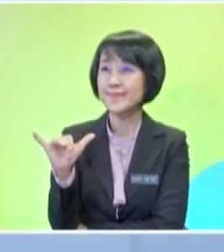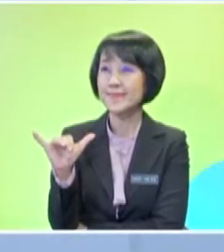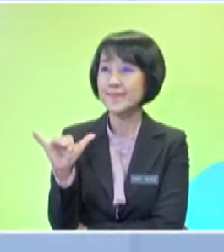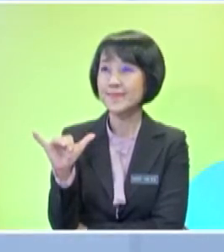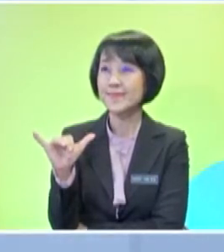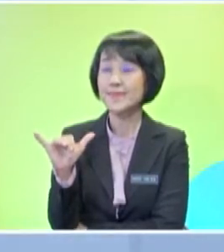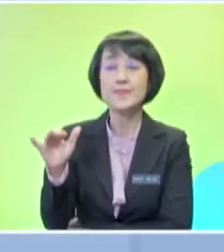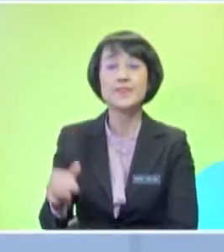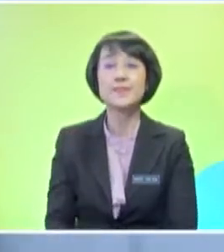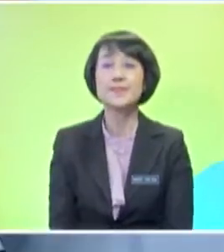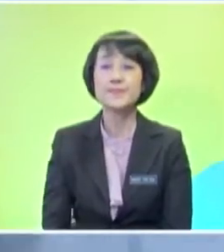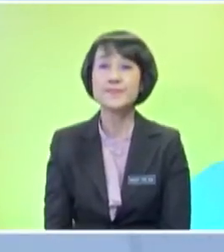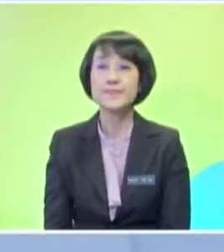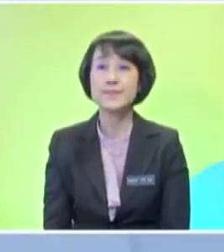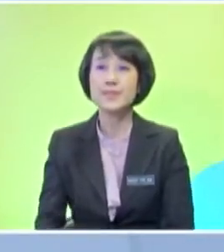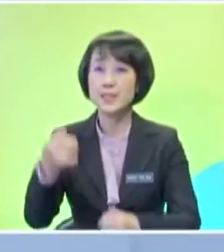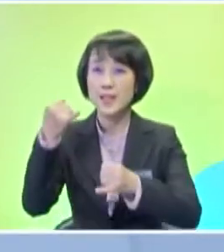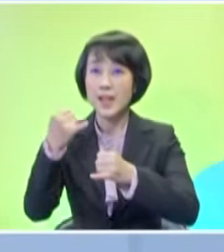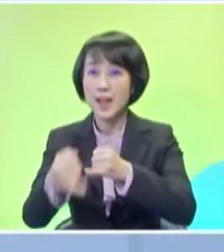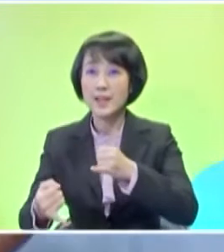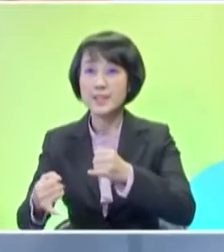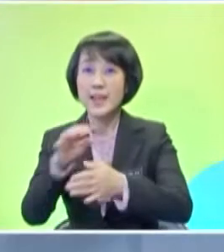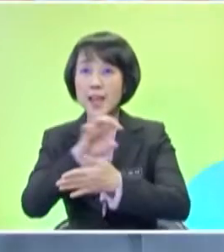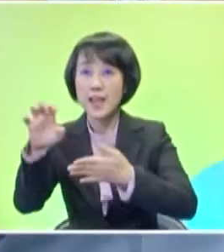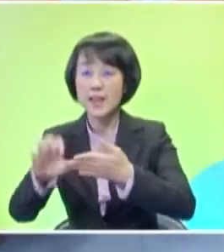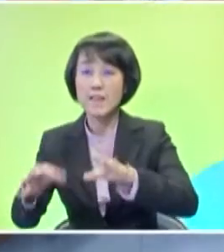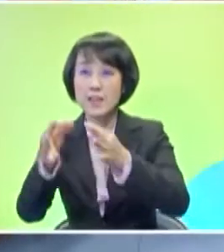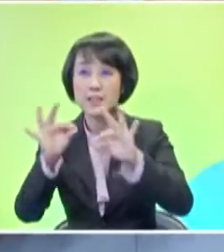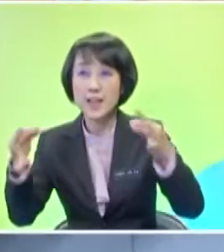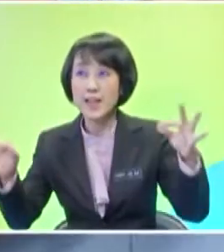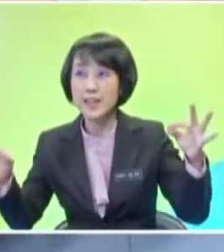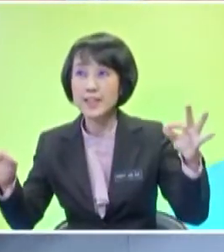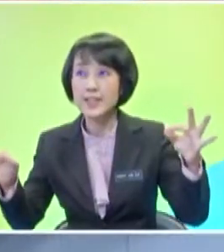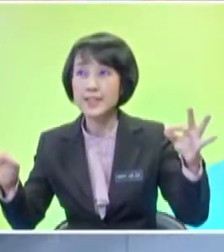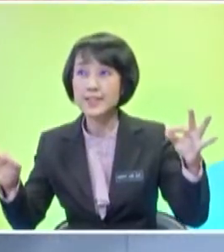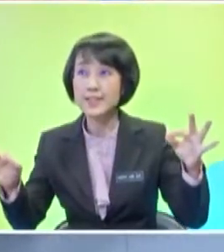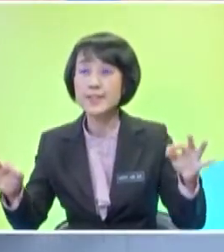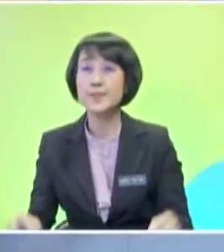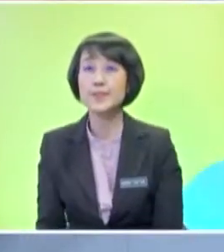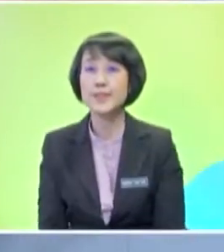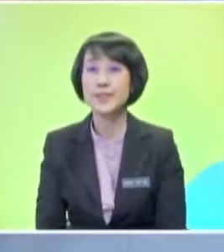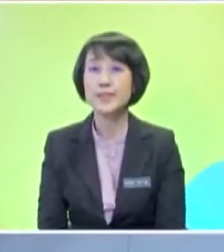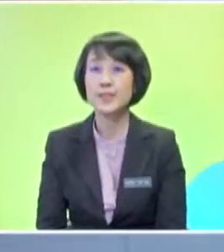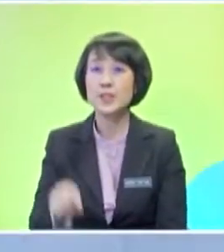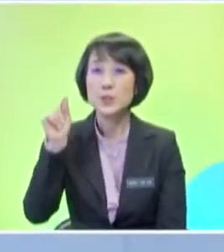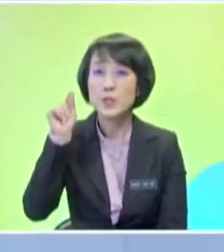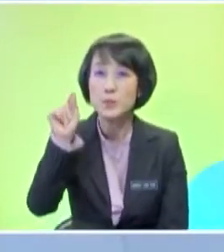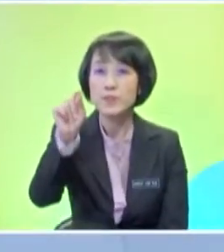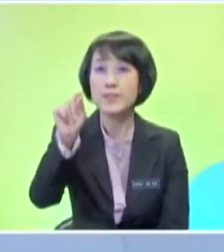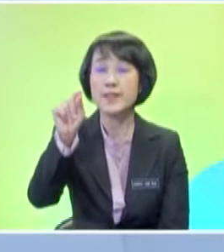Another thing, at the end of the sentence, we need to write full